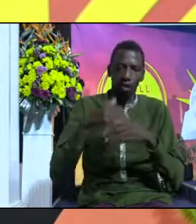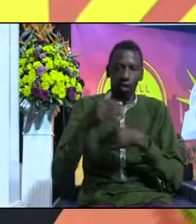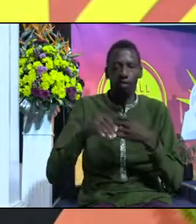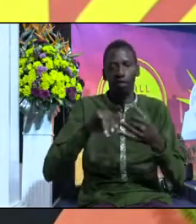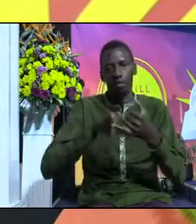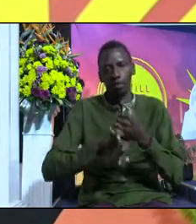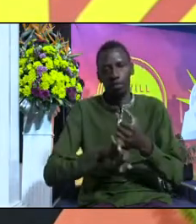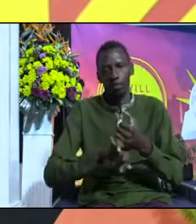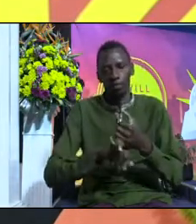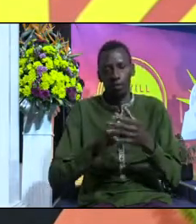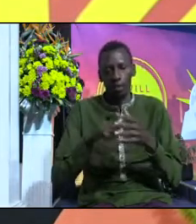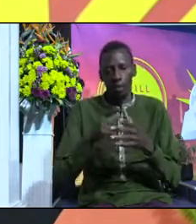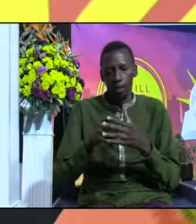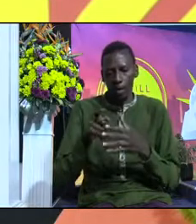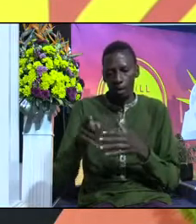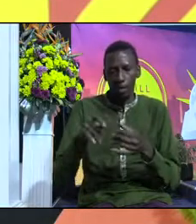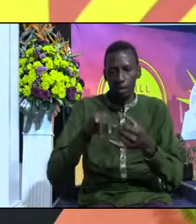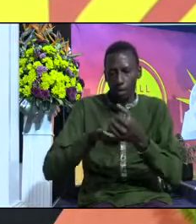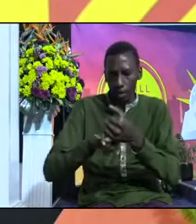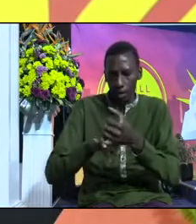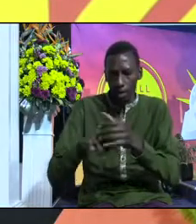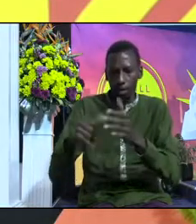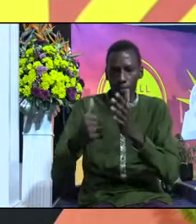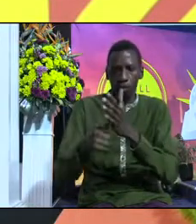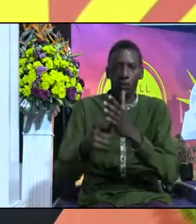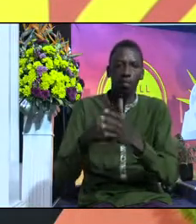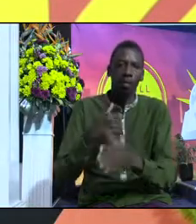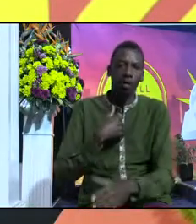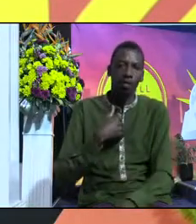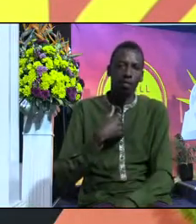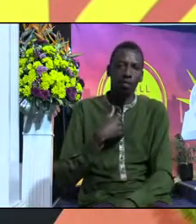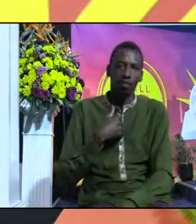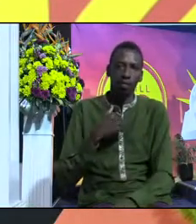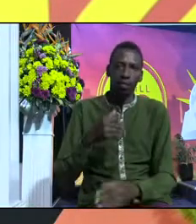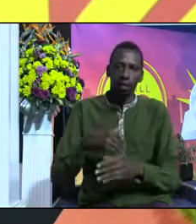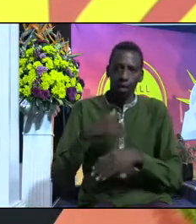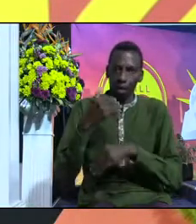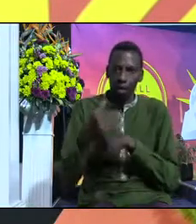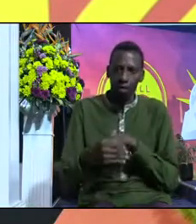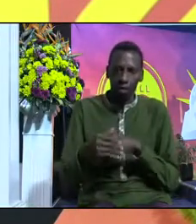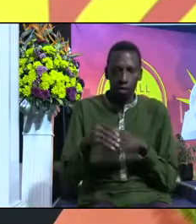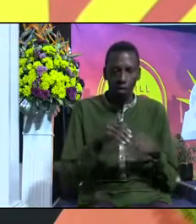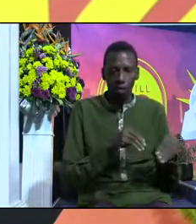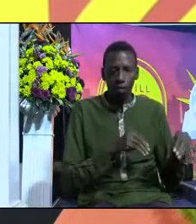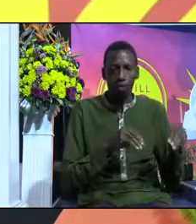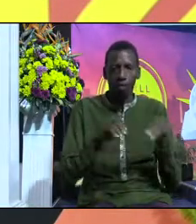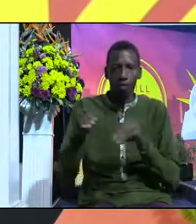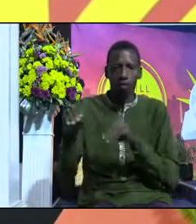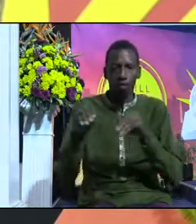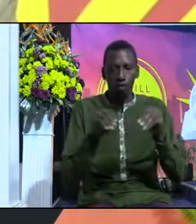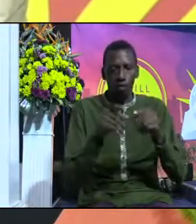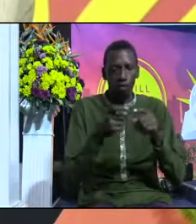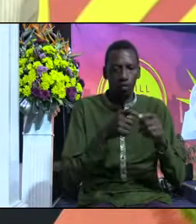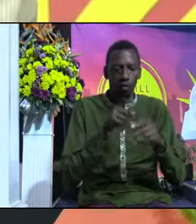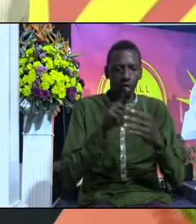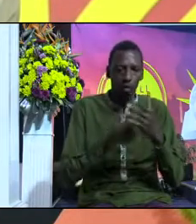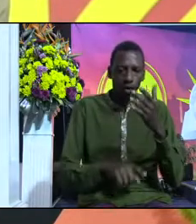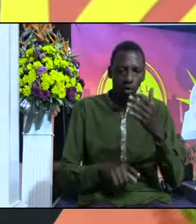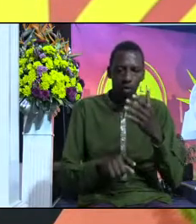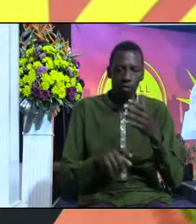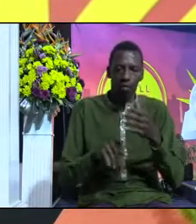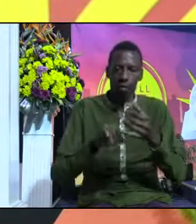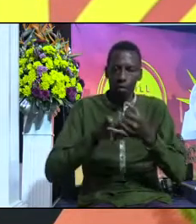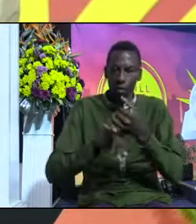the marriage gets in trouble. After we have moved from what the marriage counselors